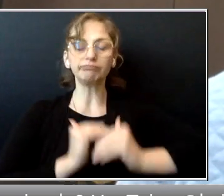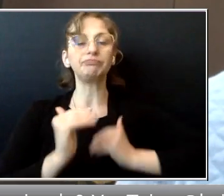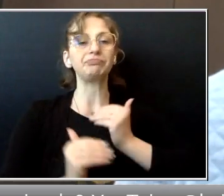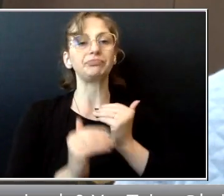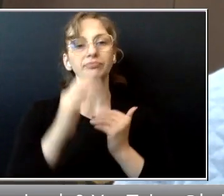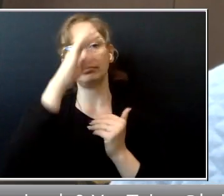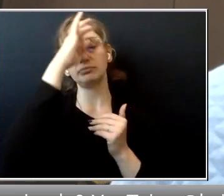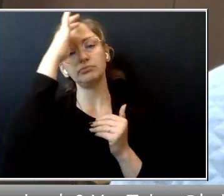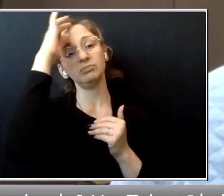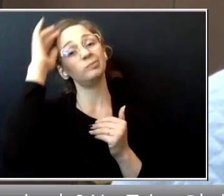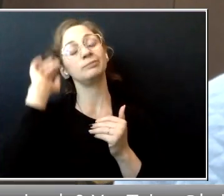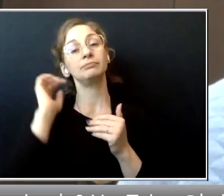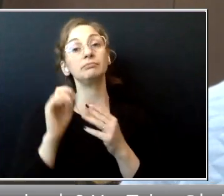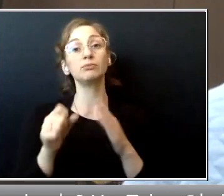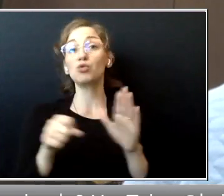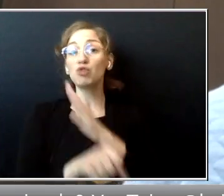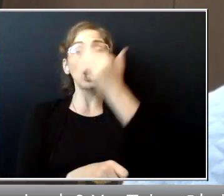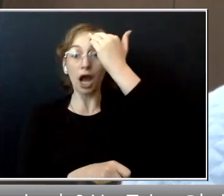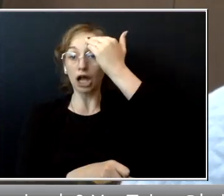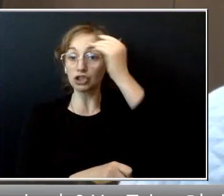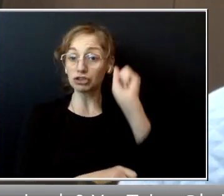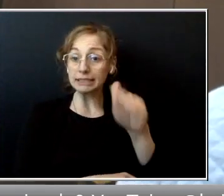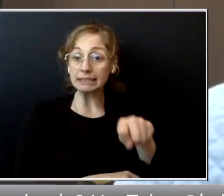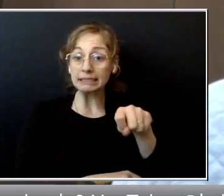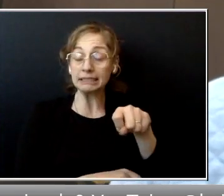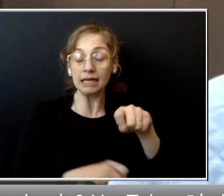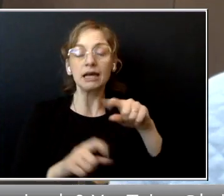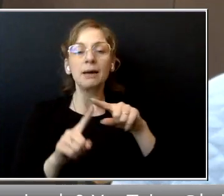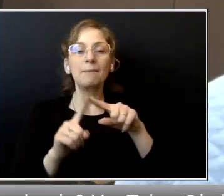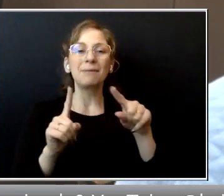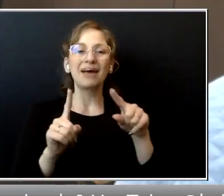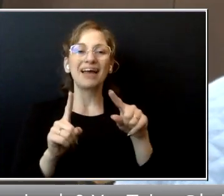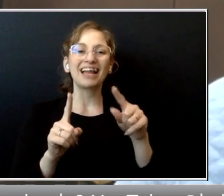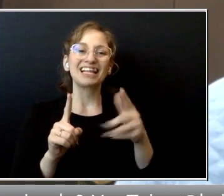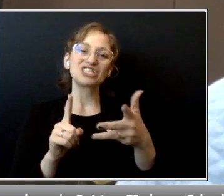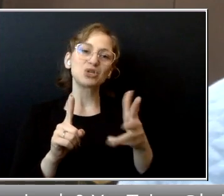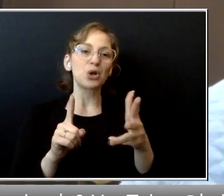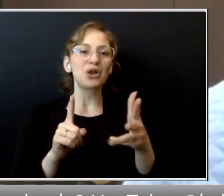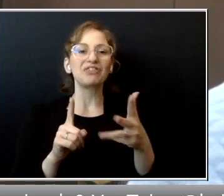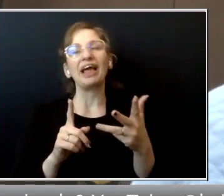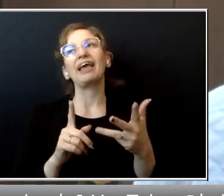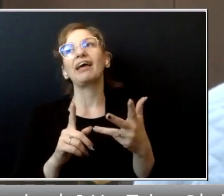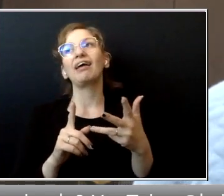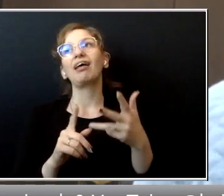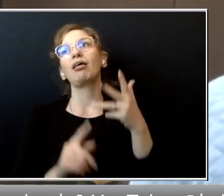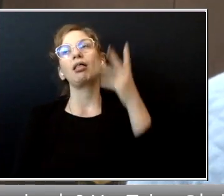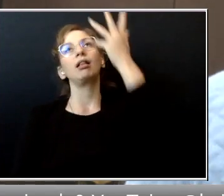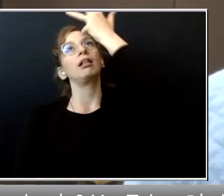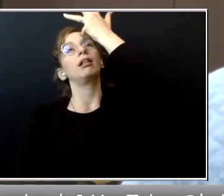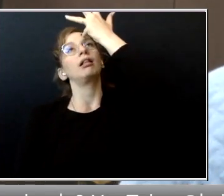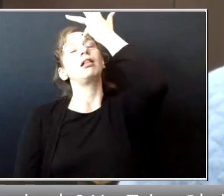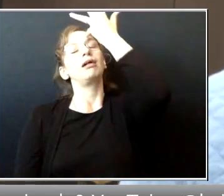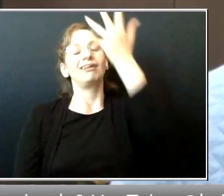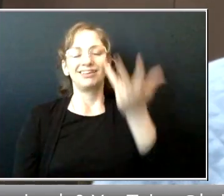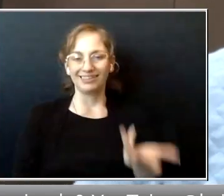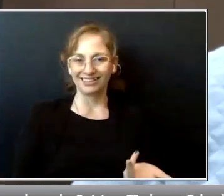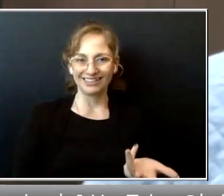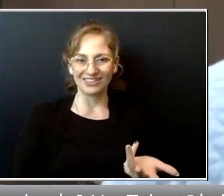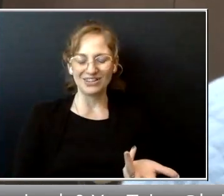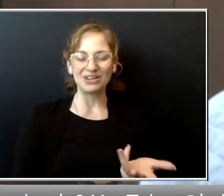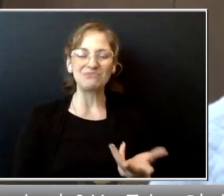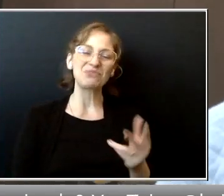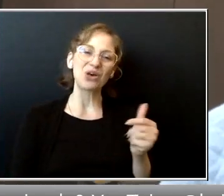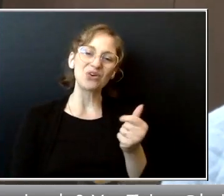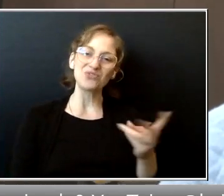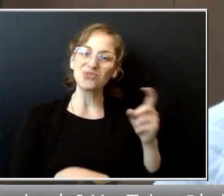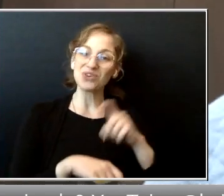You're fully conscious, but you're sort of present but not present. So right. A couple of times they'd want to roll